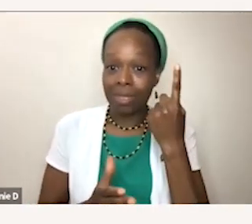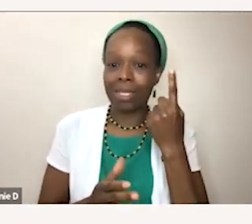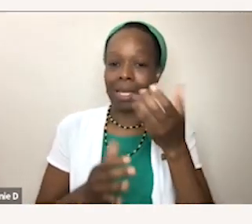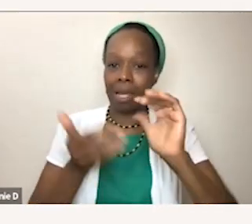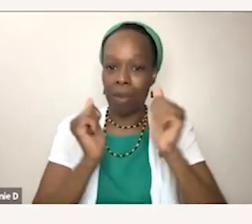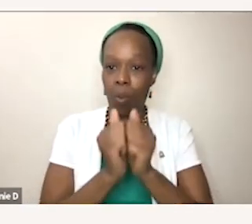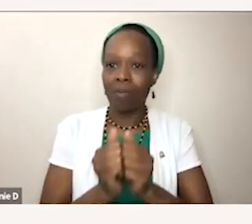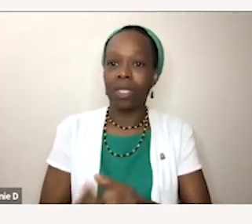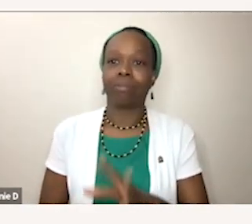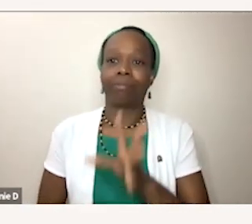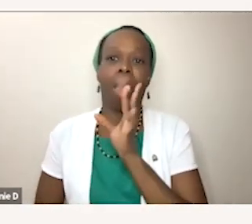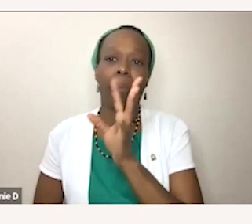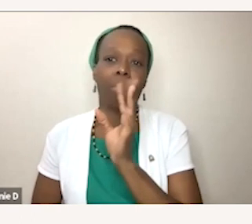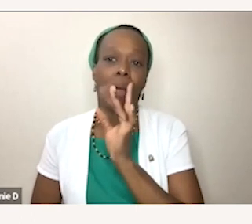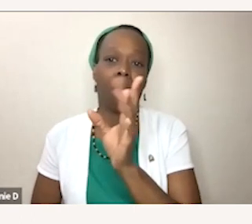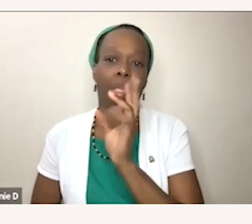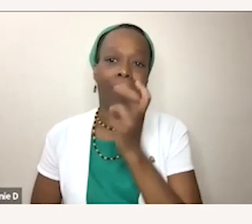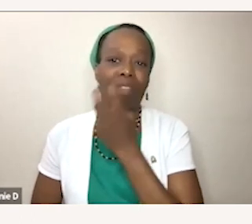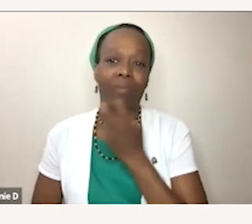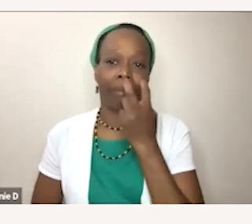speaking dialogue.